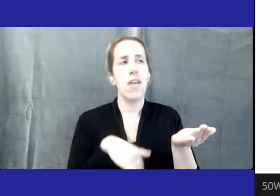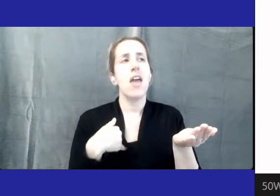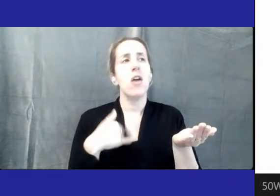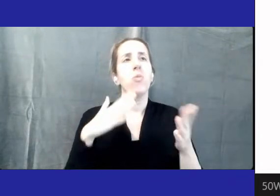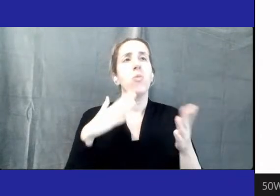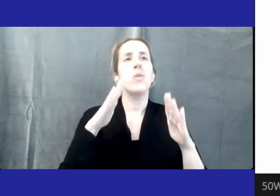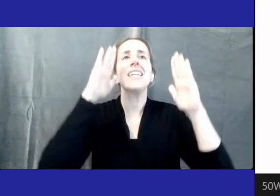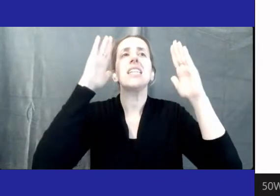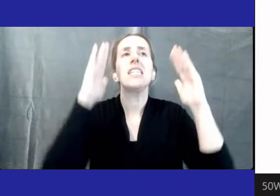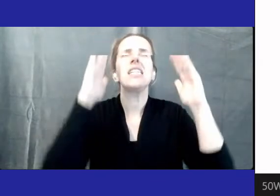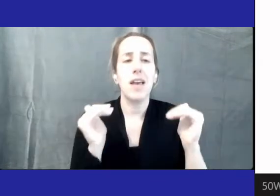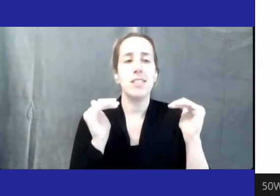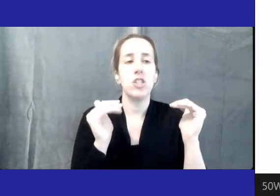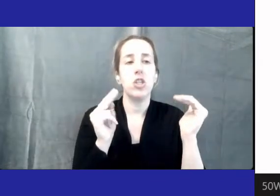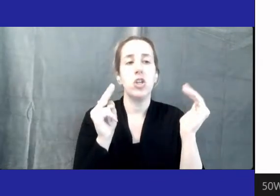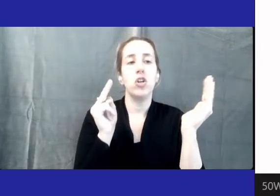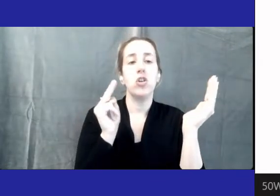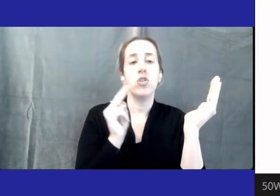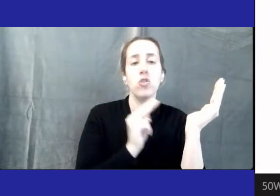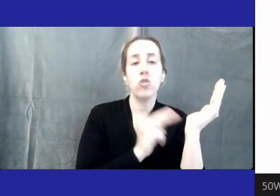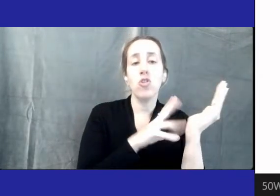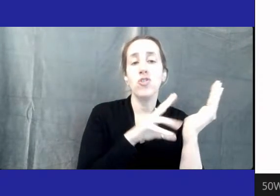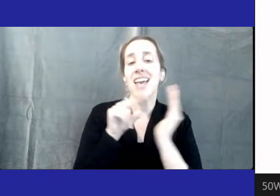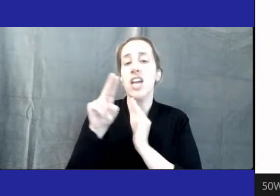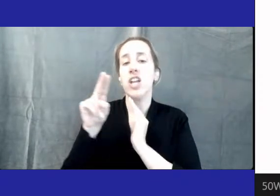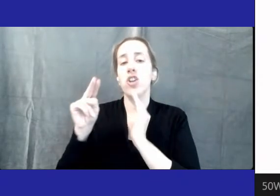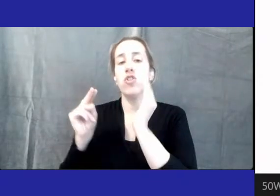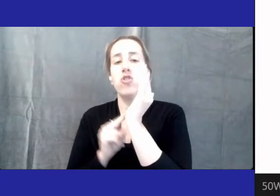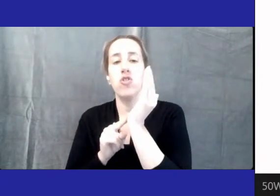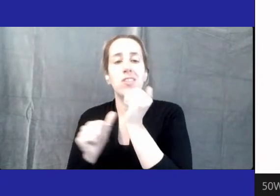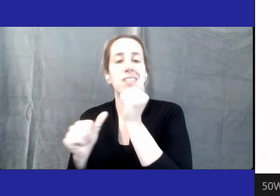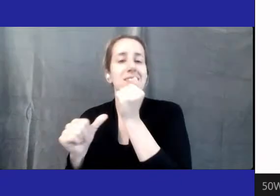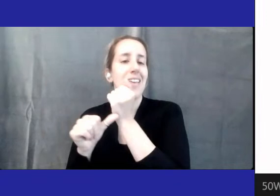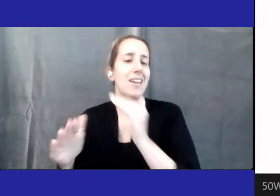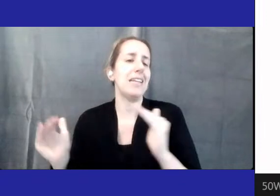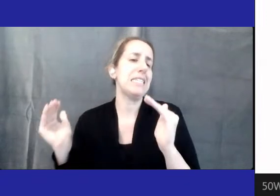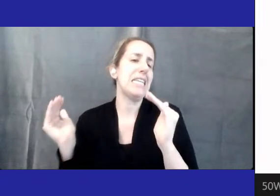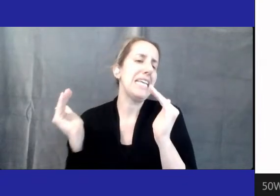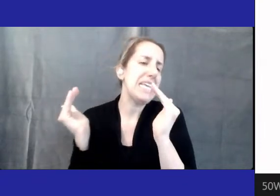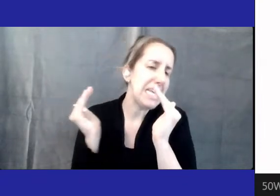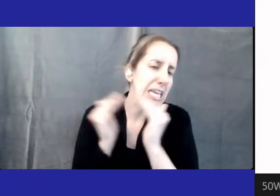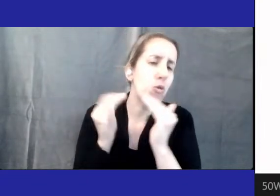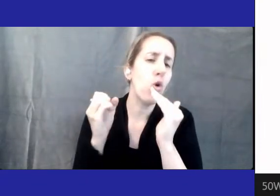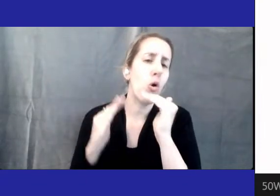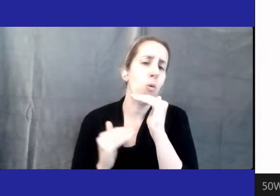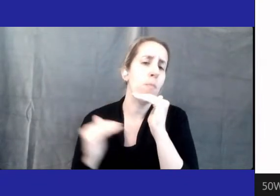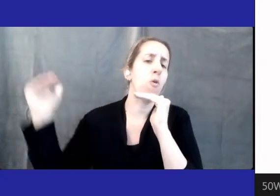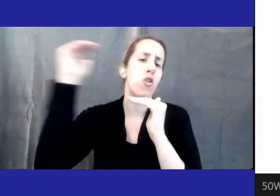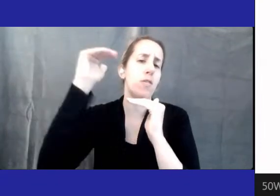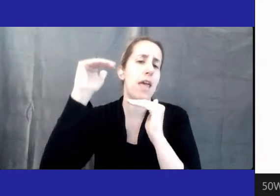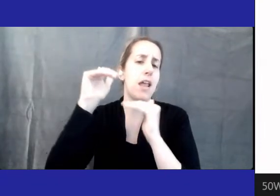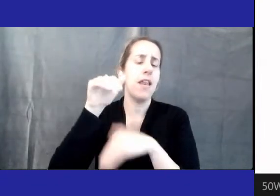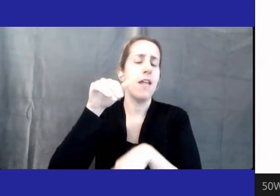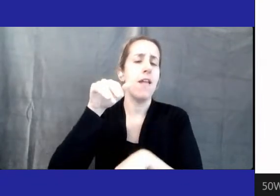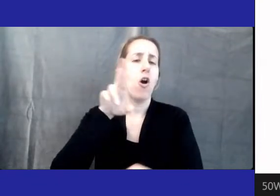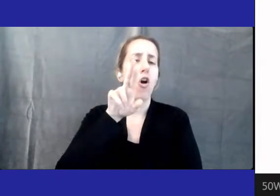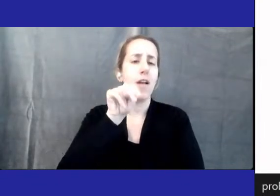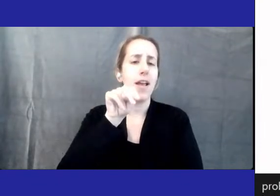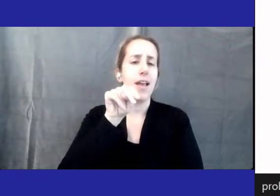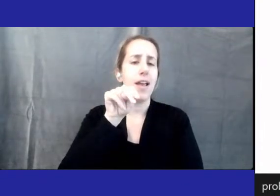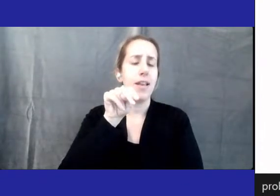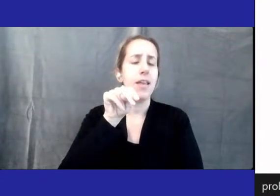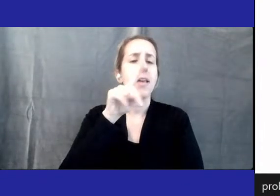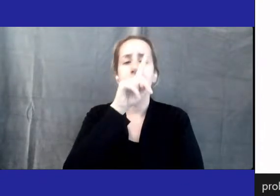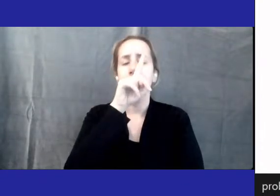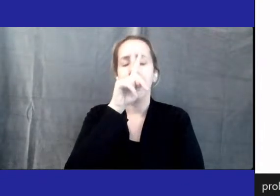number of nursing aides or home health aides than even registered nurses, again, given that most of these individuals we're anticipating are